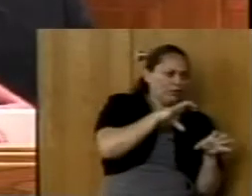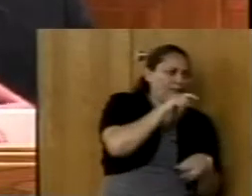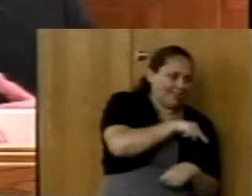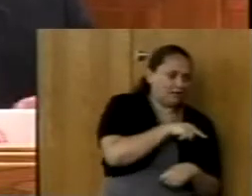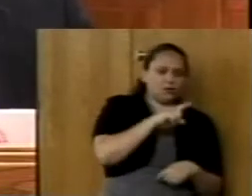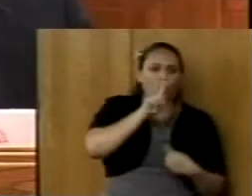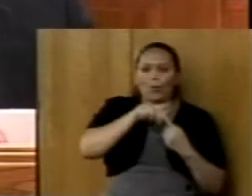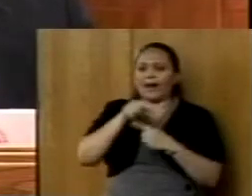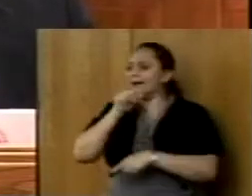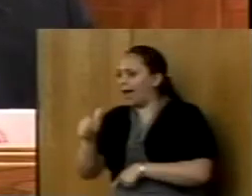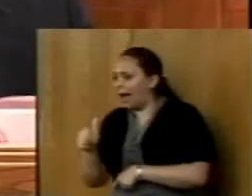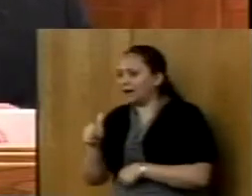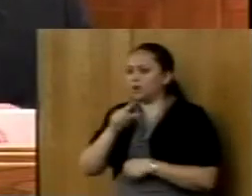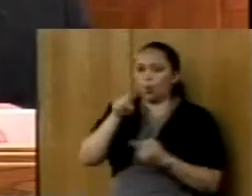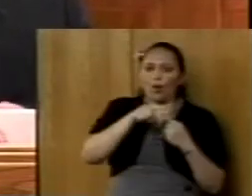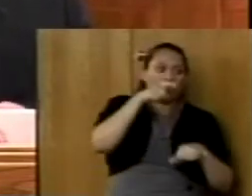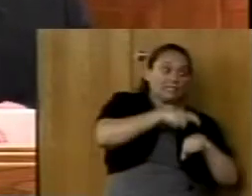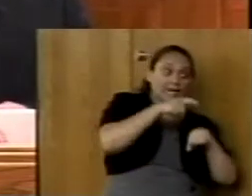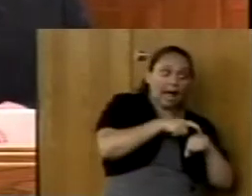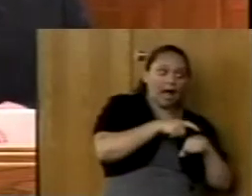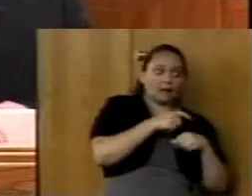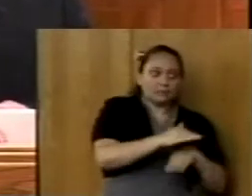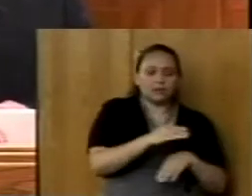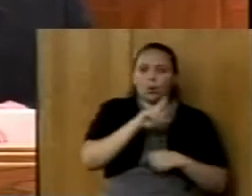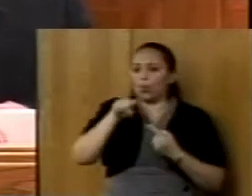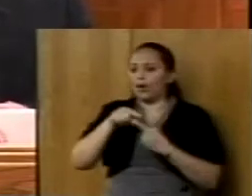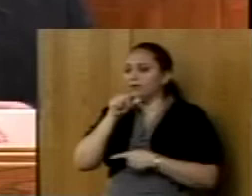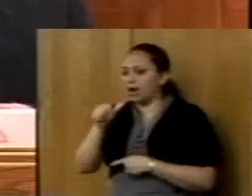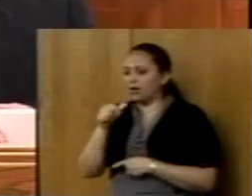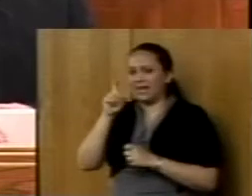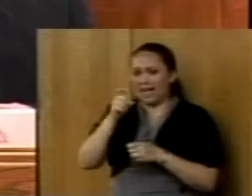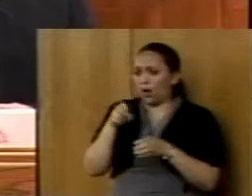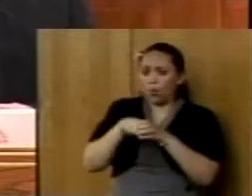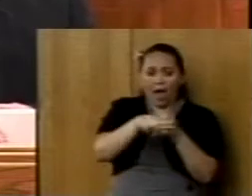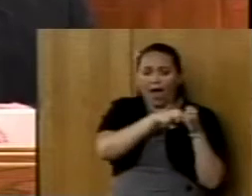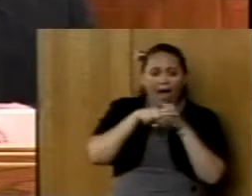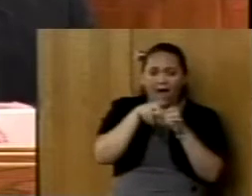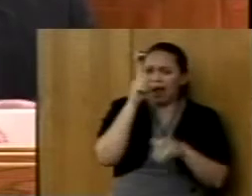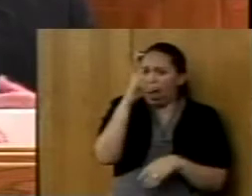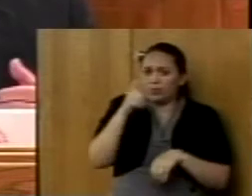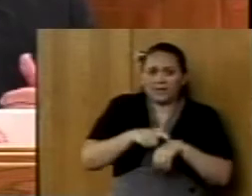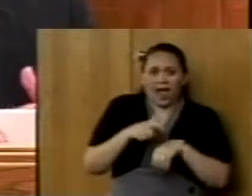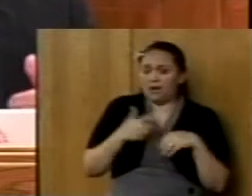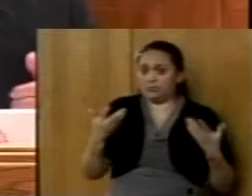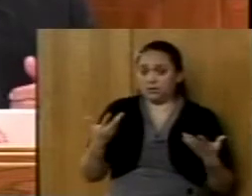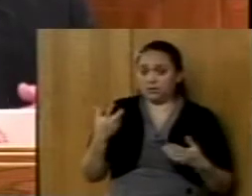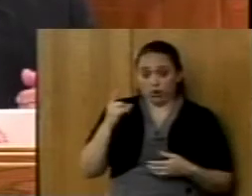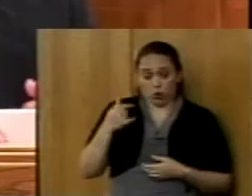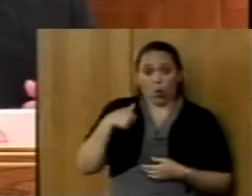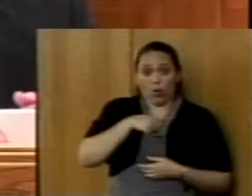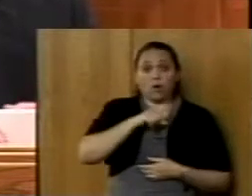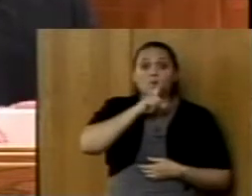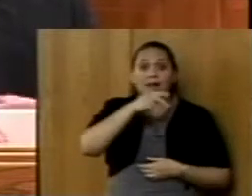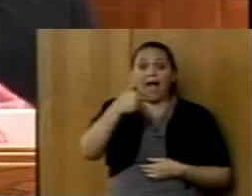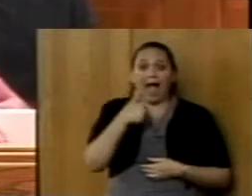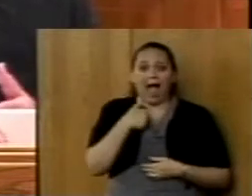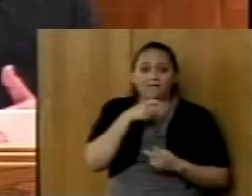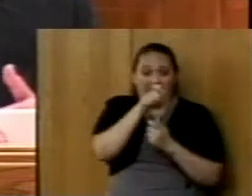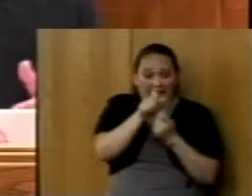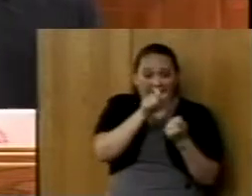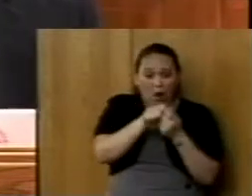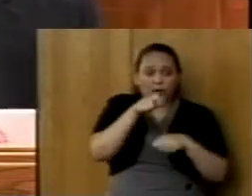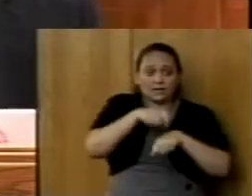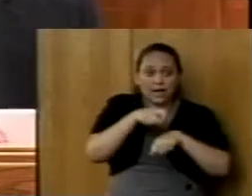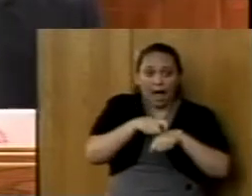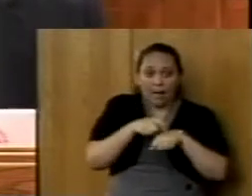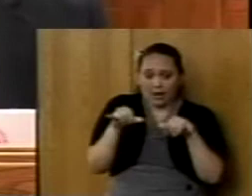don't? When do we time and when we don't? You can ride the bus 100 times. Do we really have an accurate time